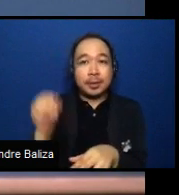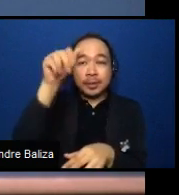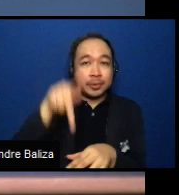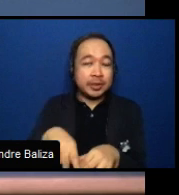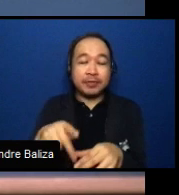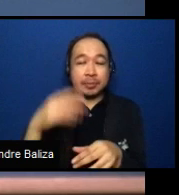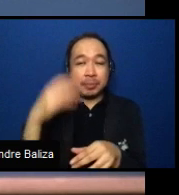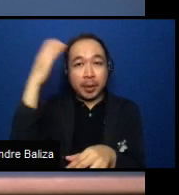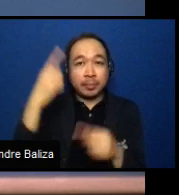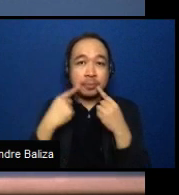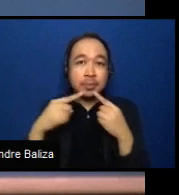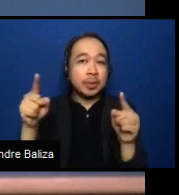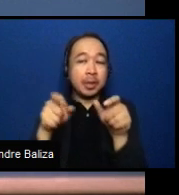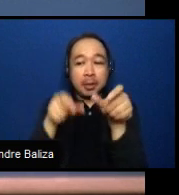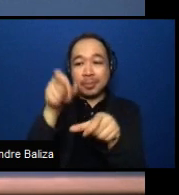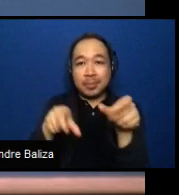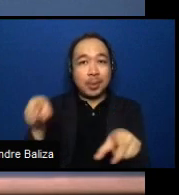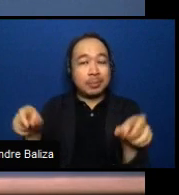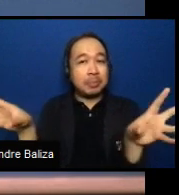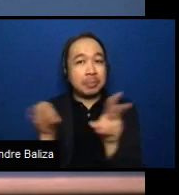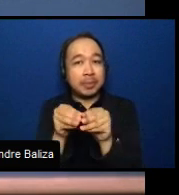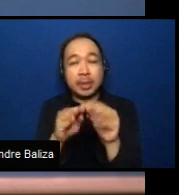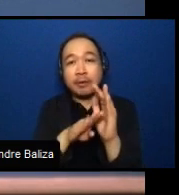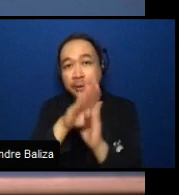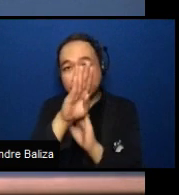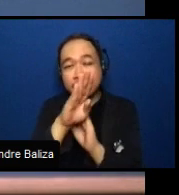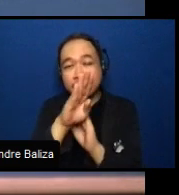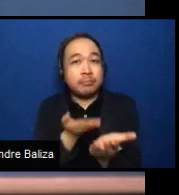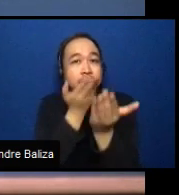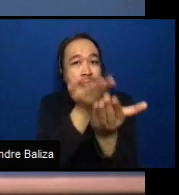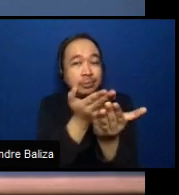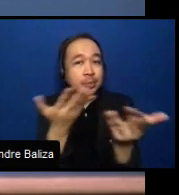on Population and Development, as put forward in document